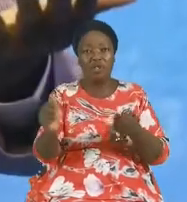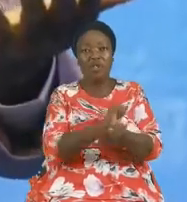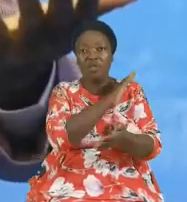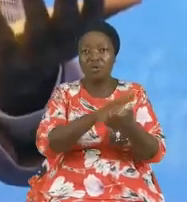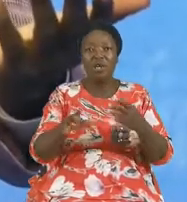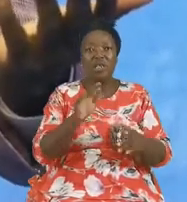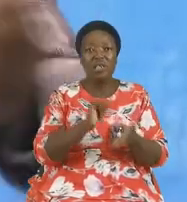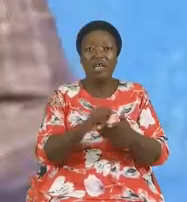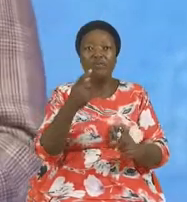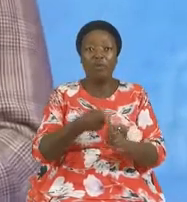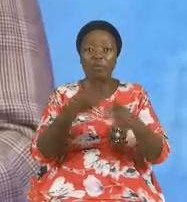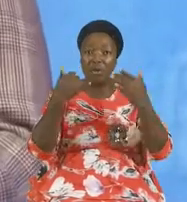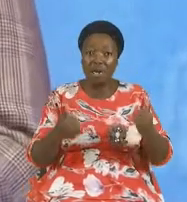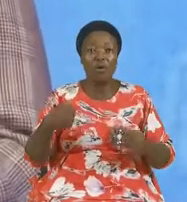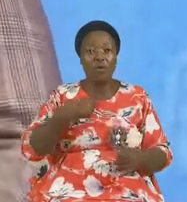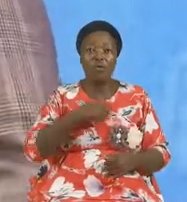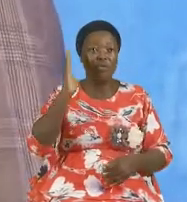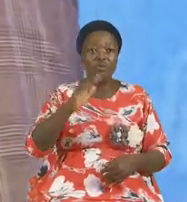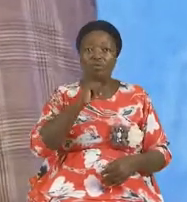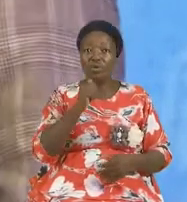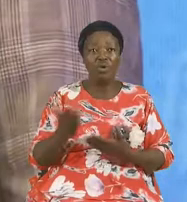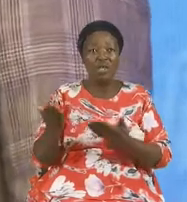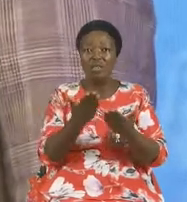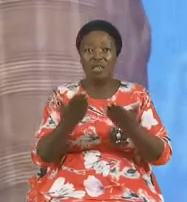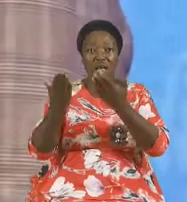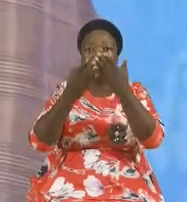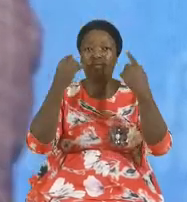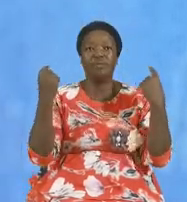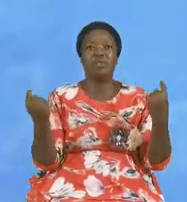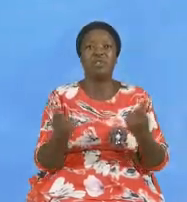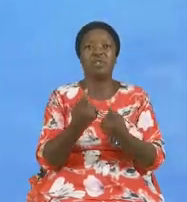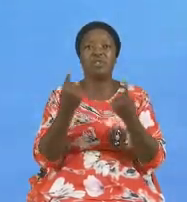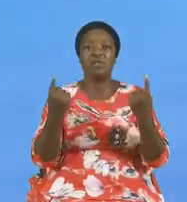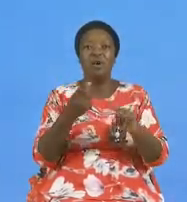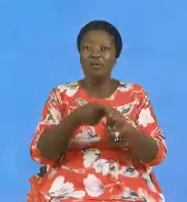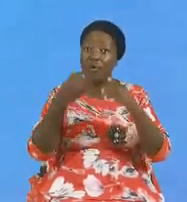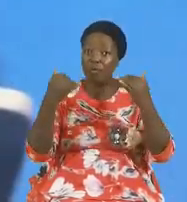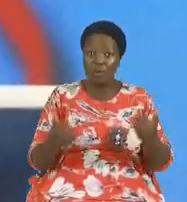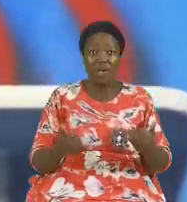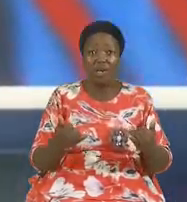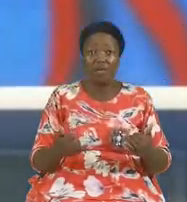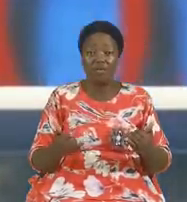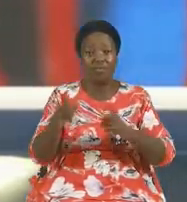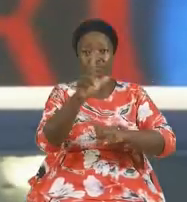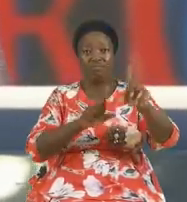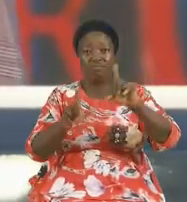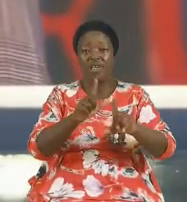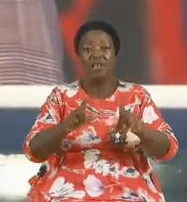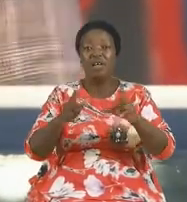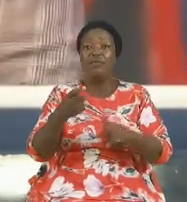that the body of sin might be destroyed, that henceforth we should not serve